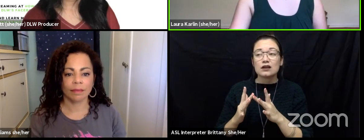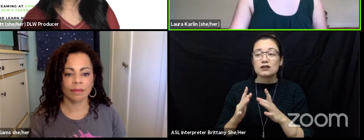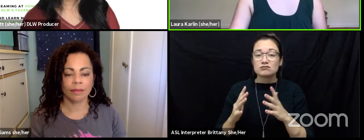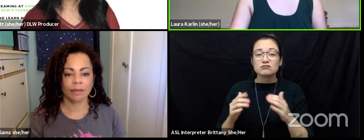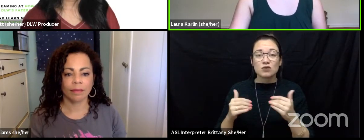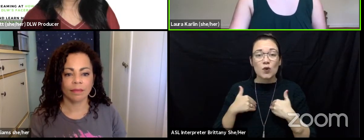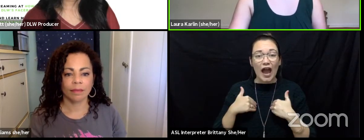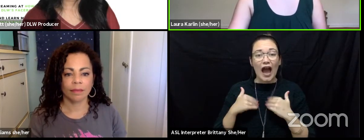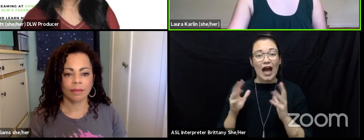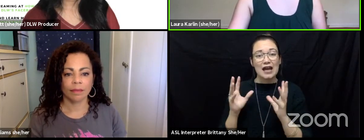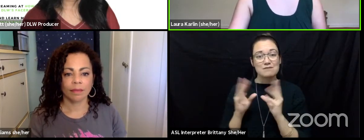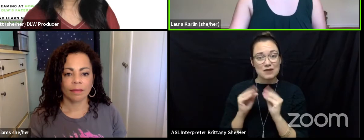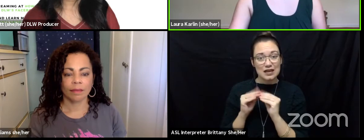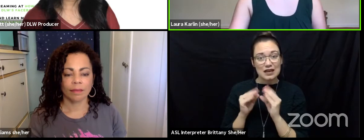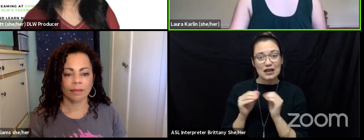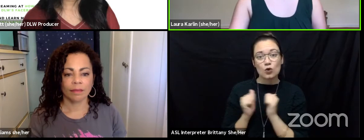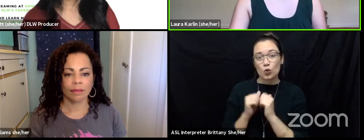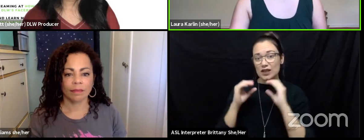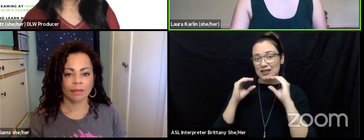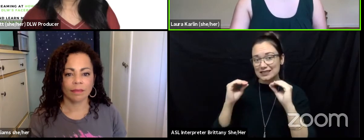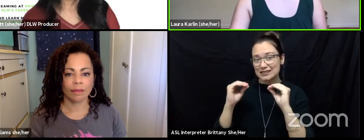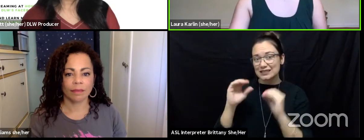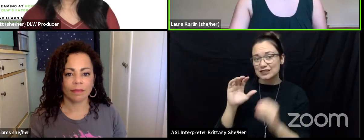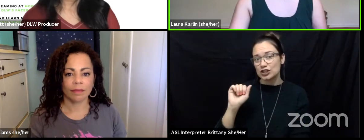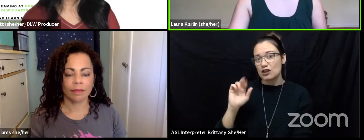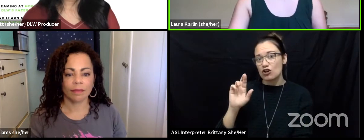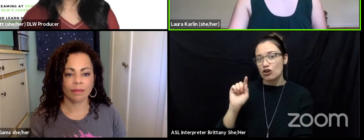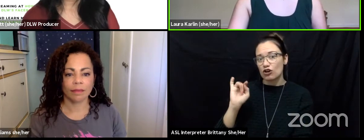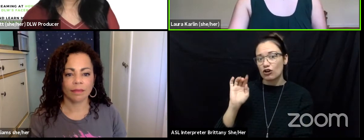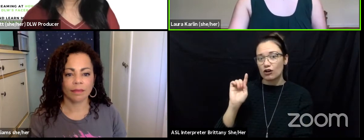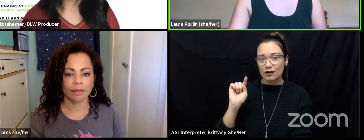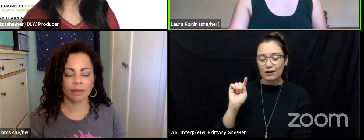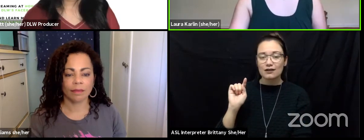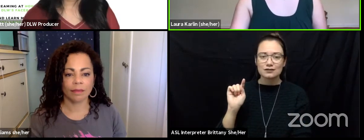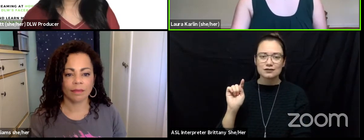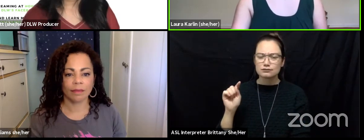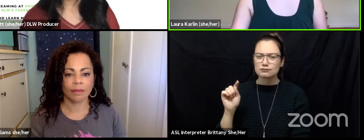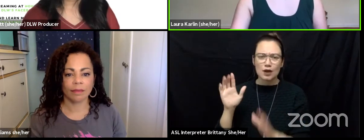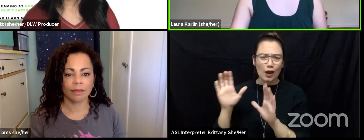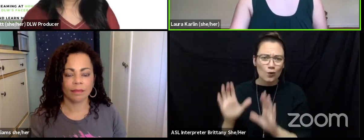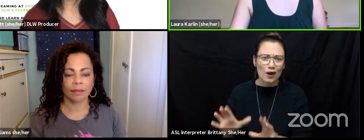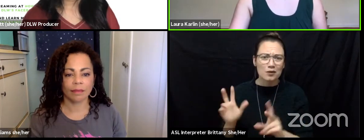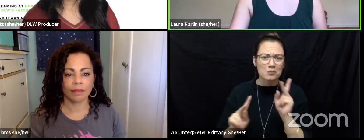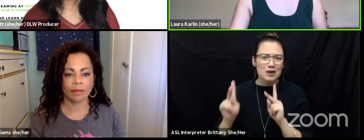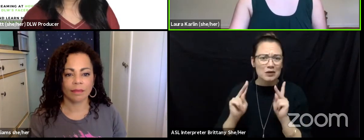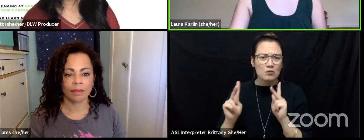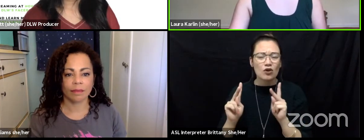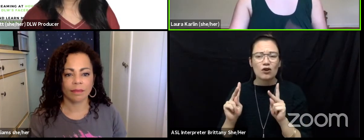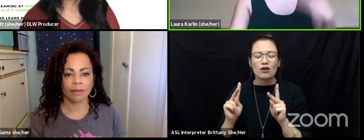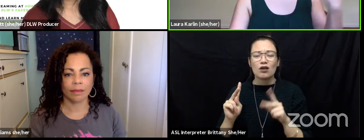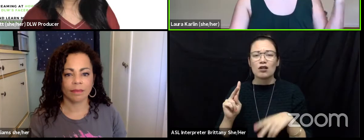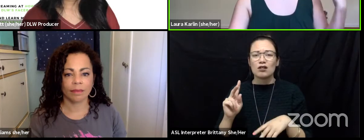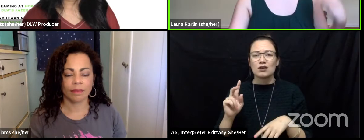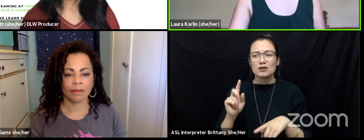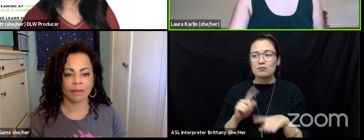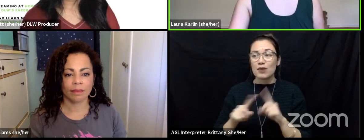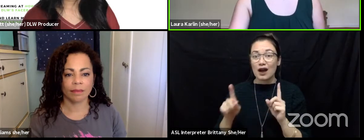of the teaching artists, who are these incredible people. And these women had lost, you know, in